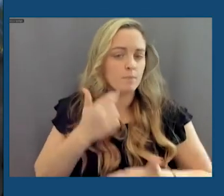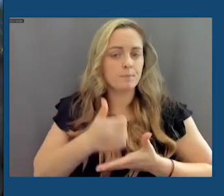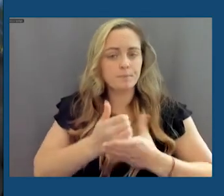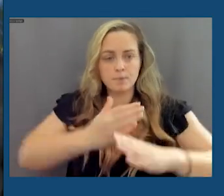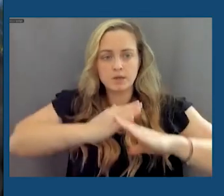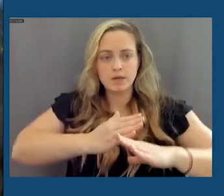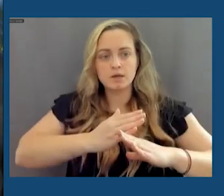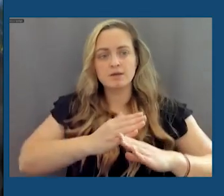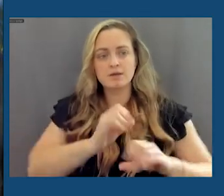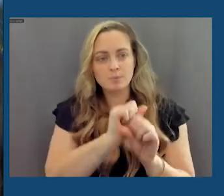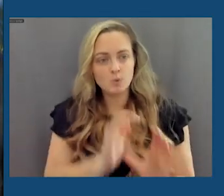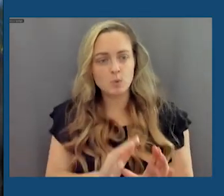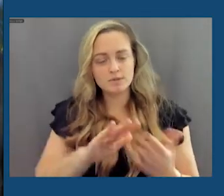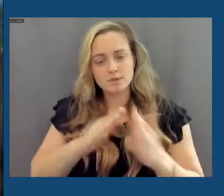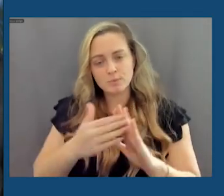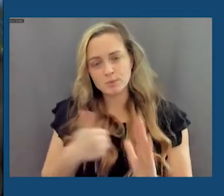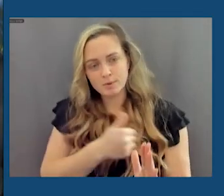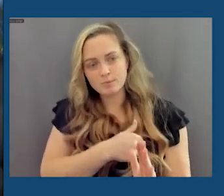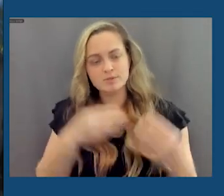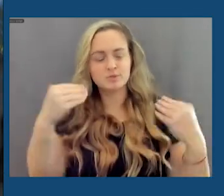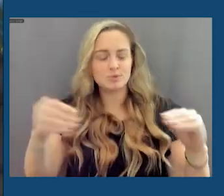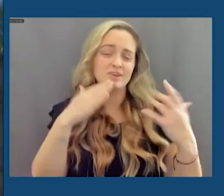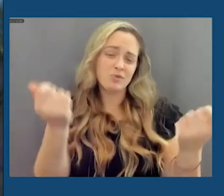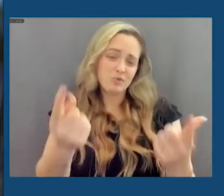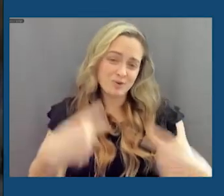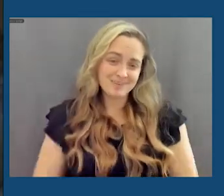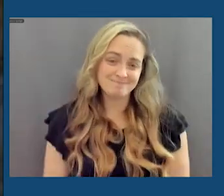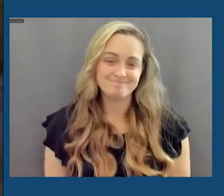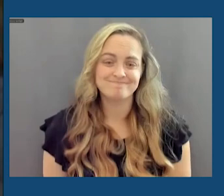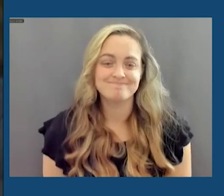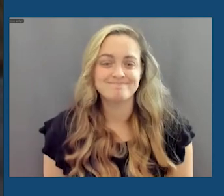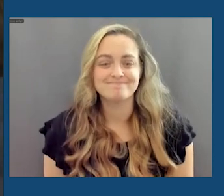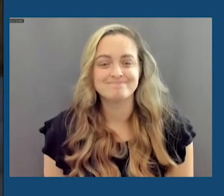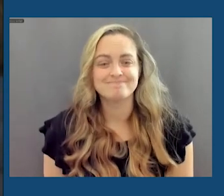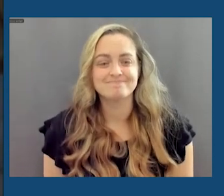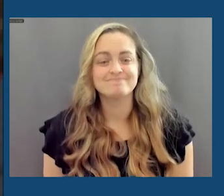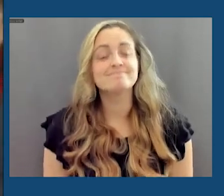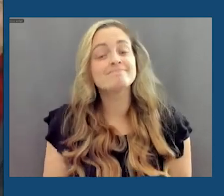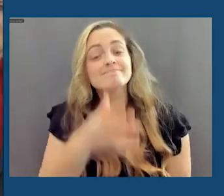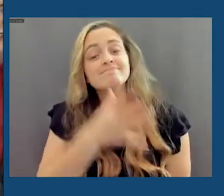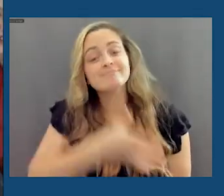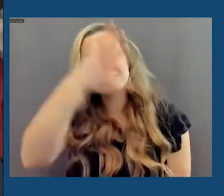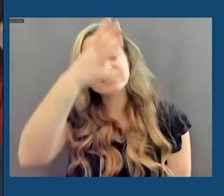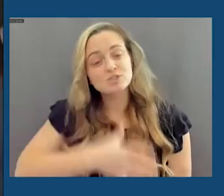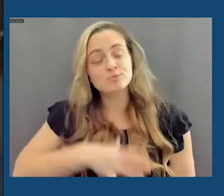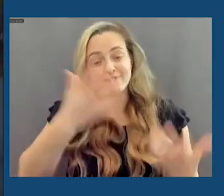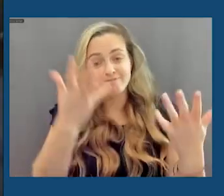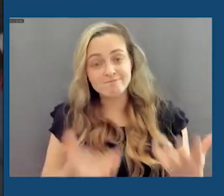members, and our stores. Thank you all for coming. Ladies and gentlemen, that concludes today's program.